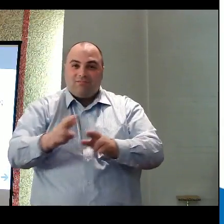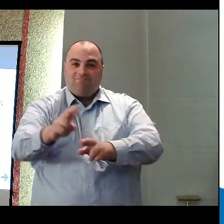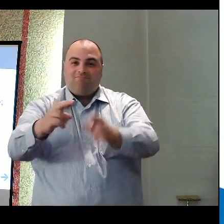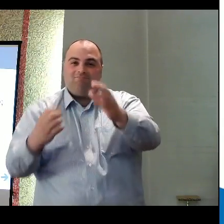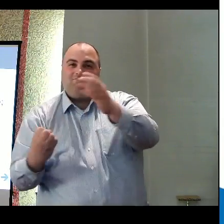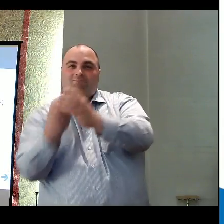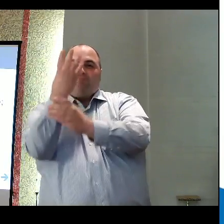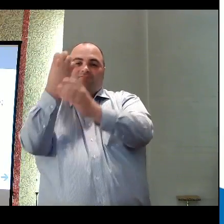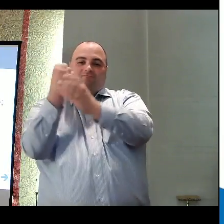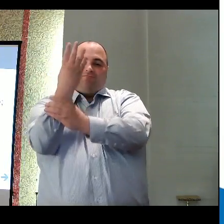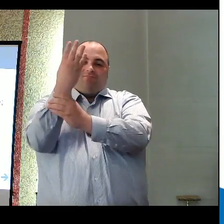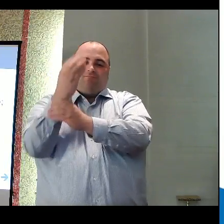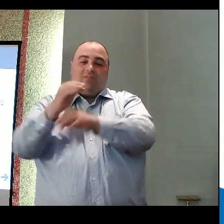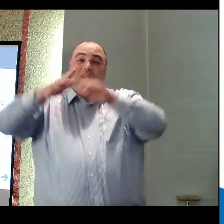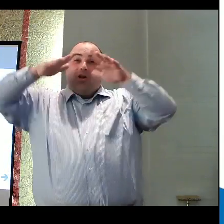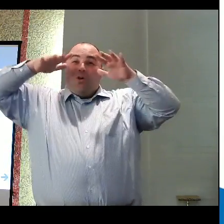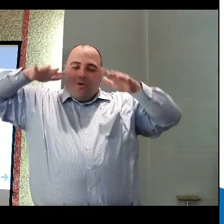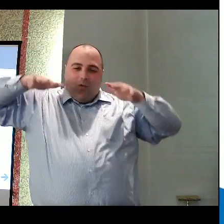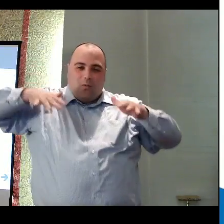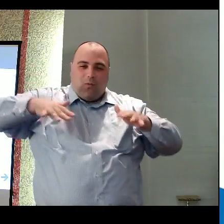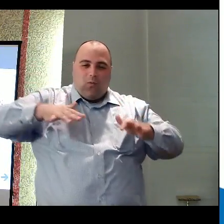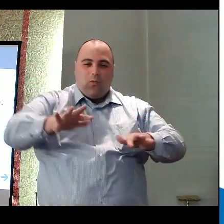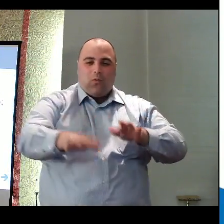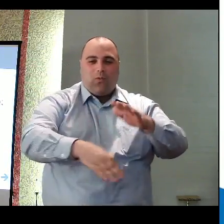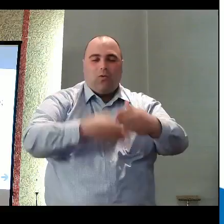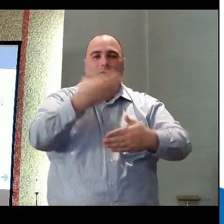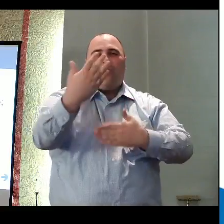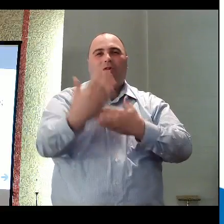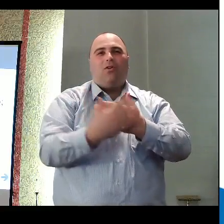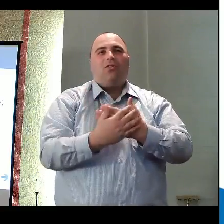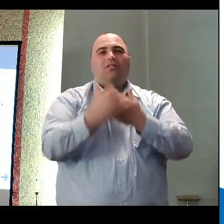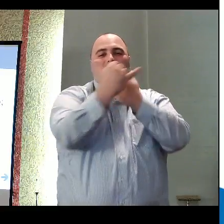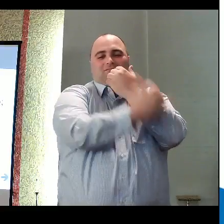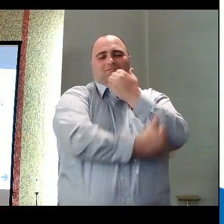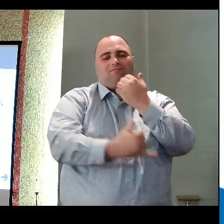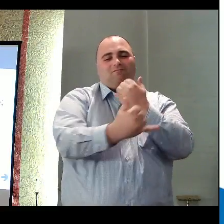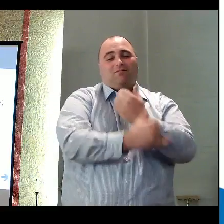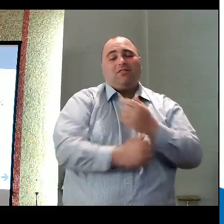Flow, river, flow. Flood the